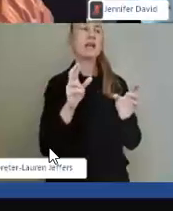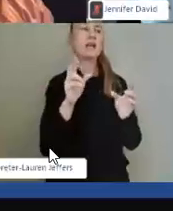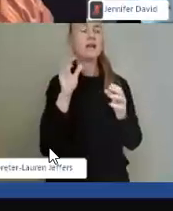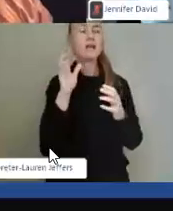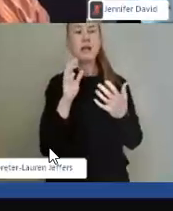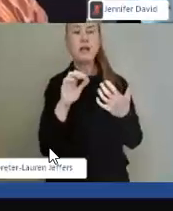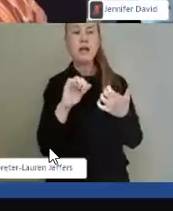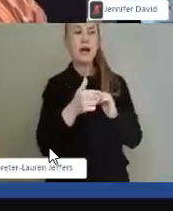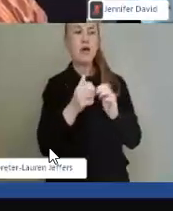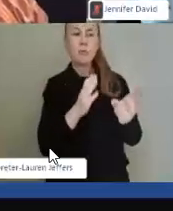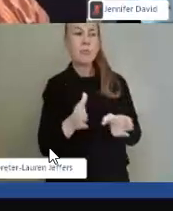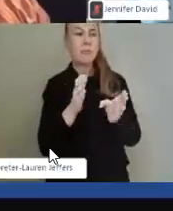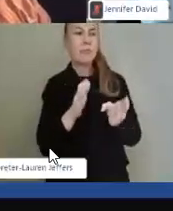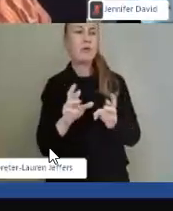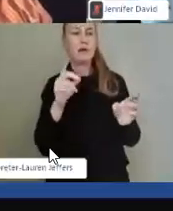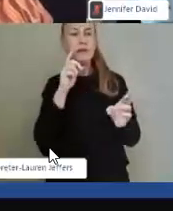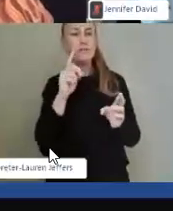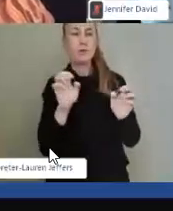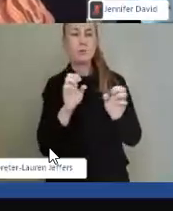how to prepare for those things.